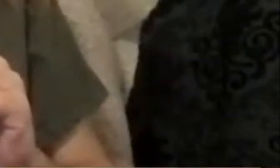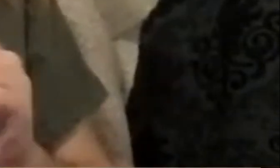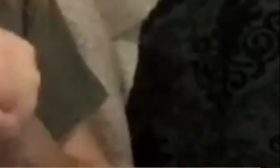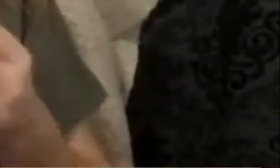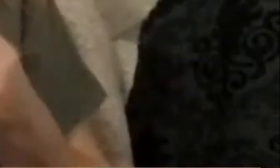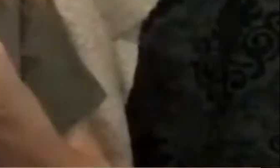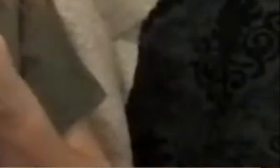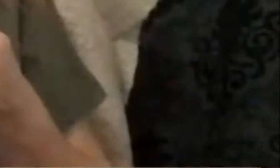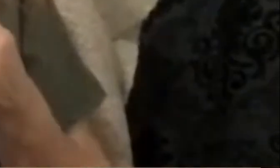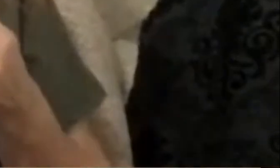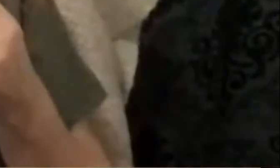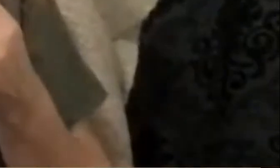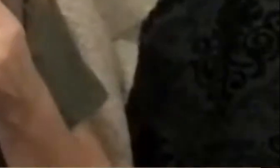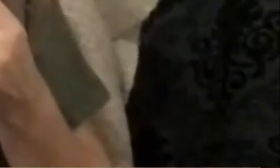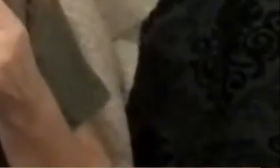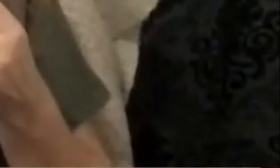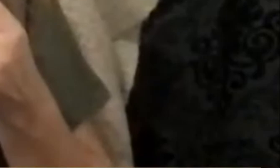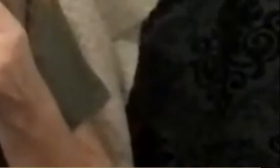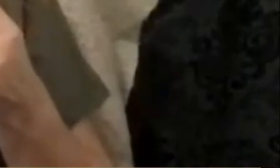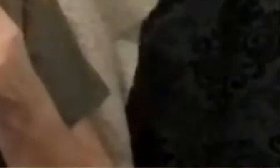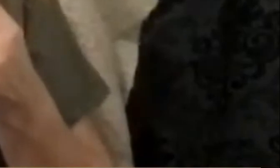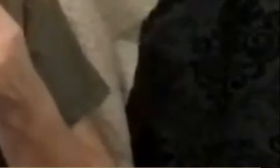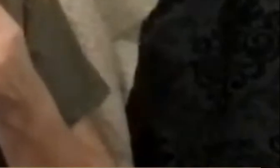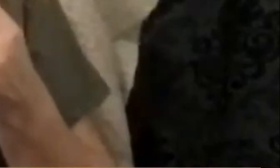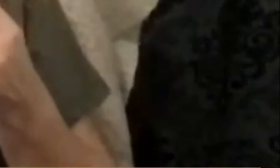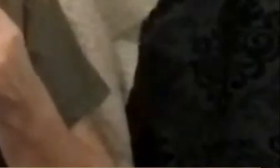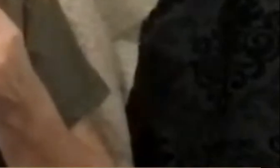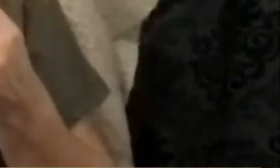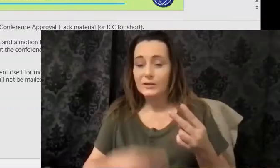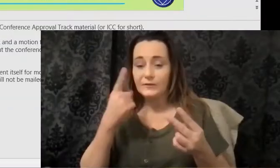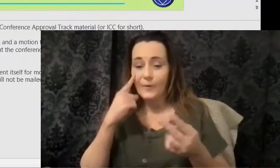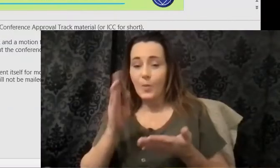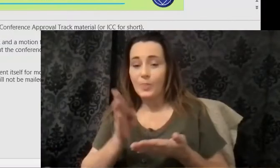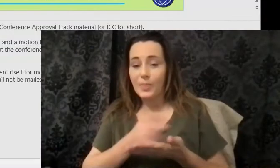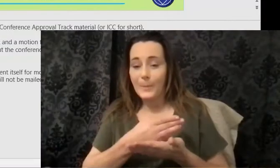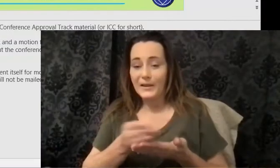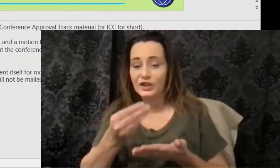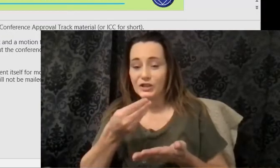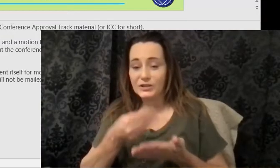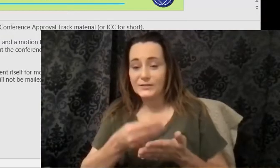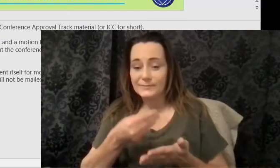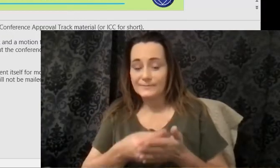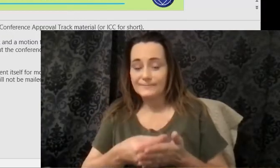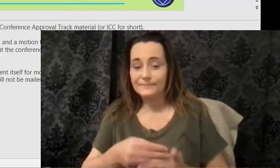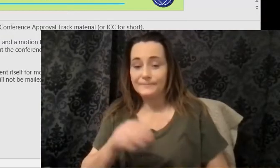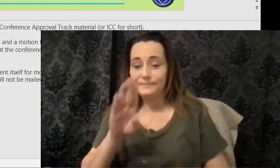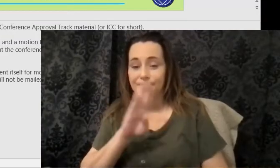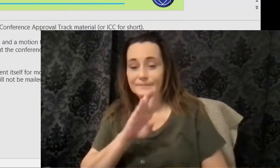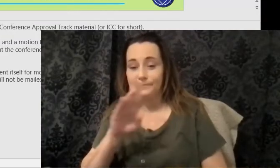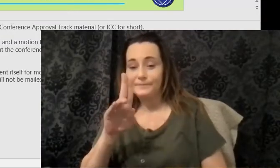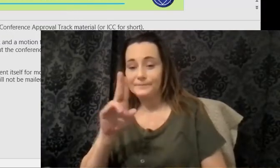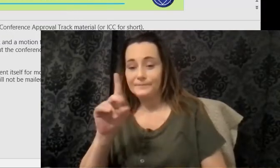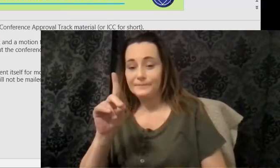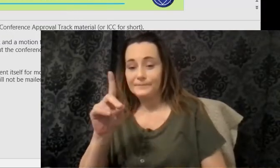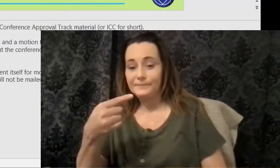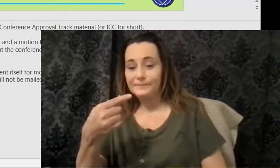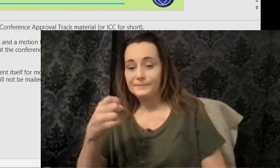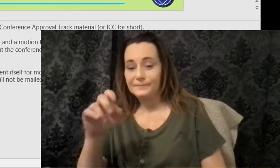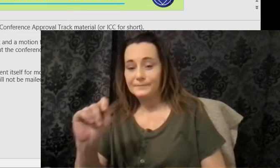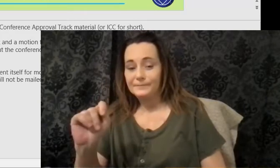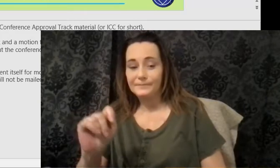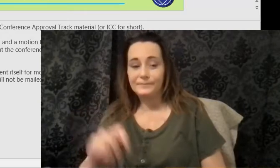this whole one is dedicated to the budget. So,